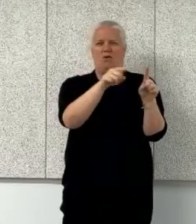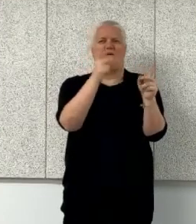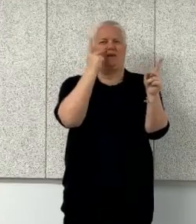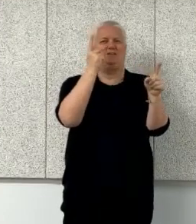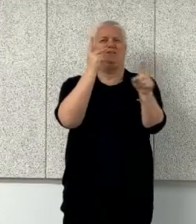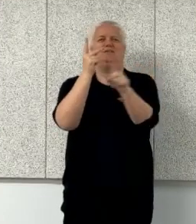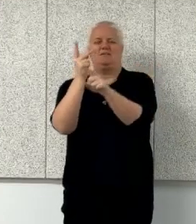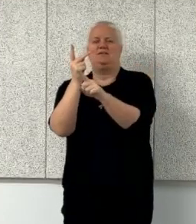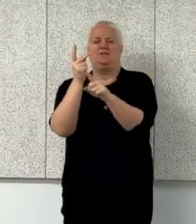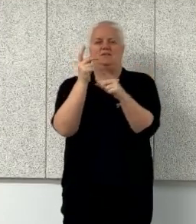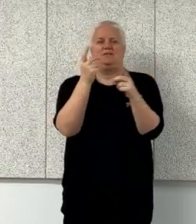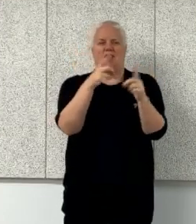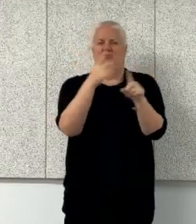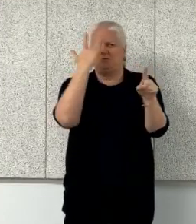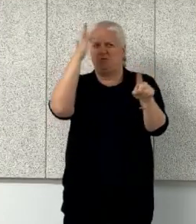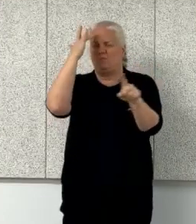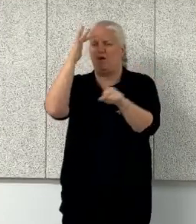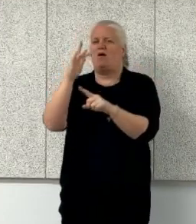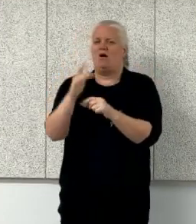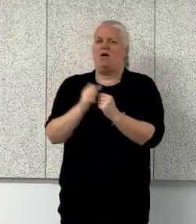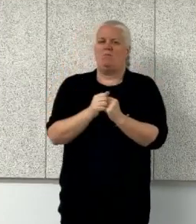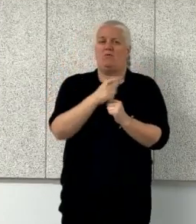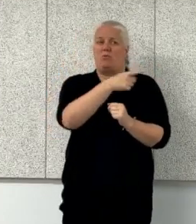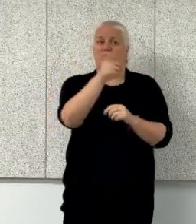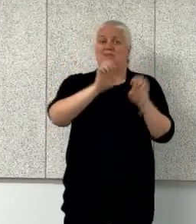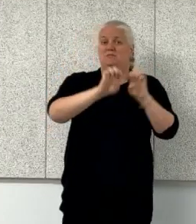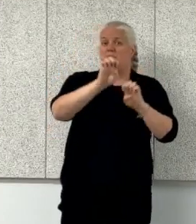marketer, but those experimentations I think are super key.